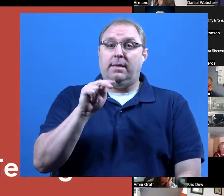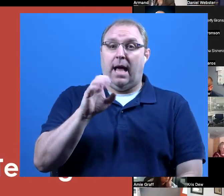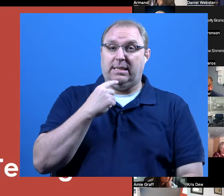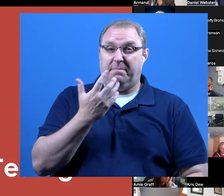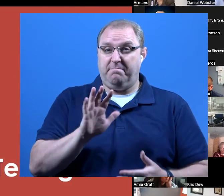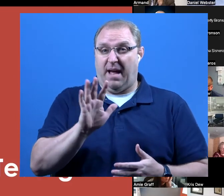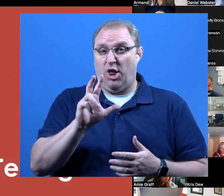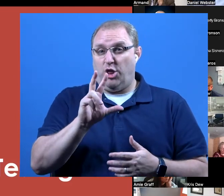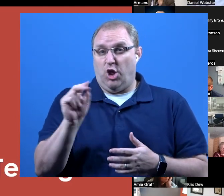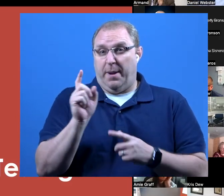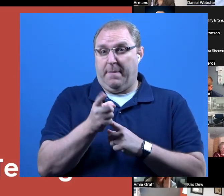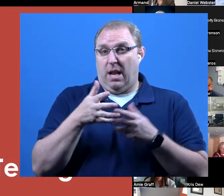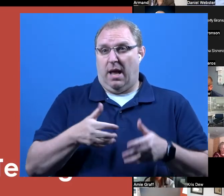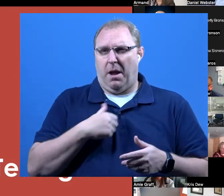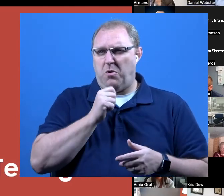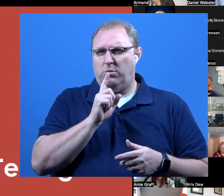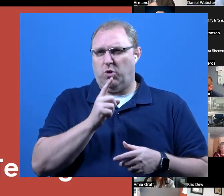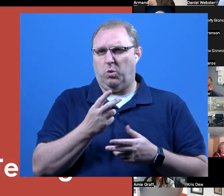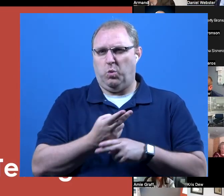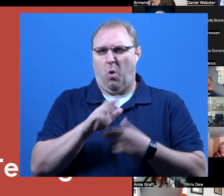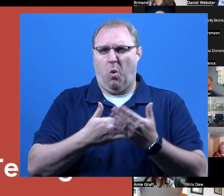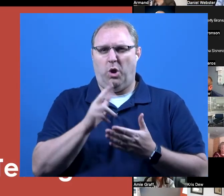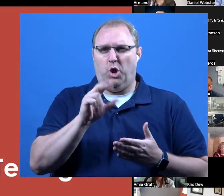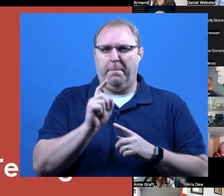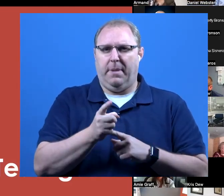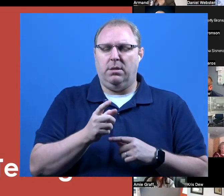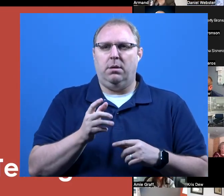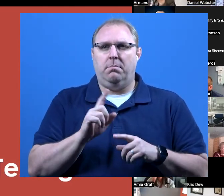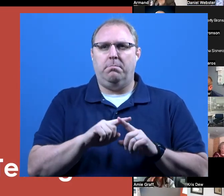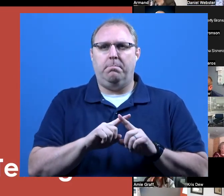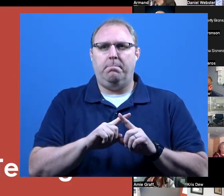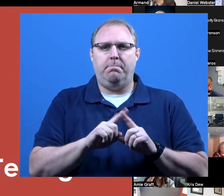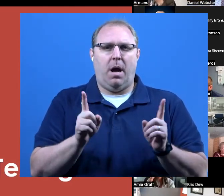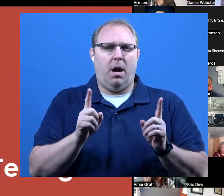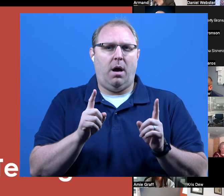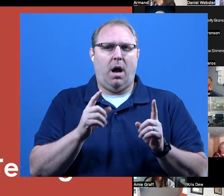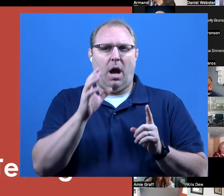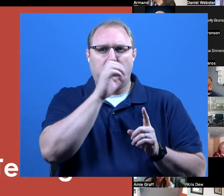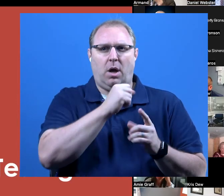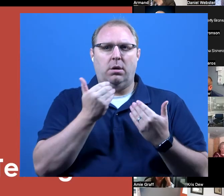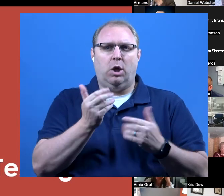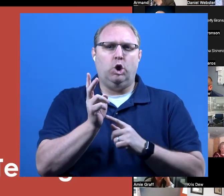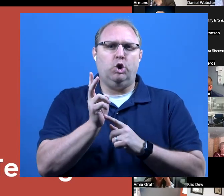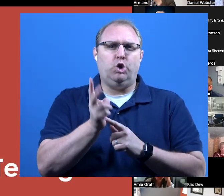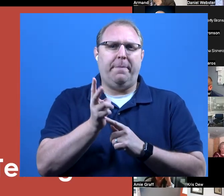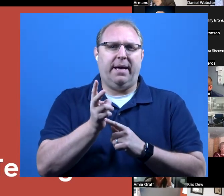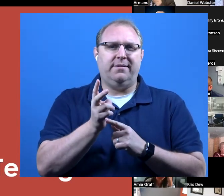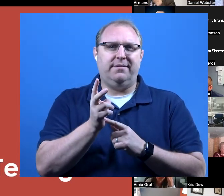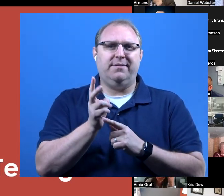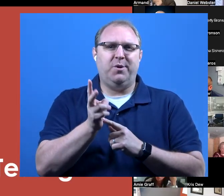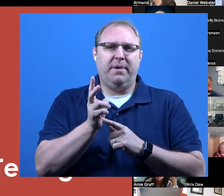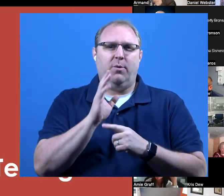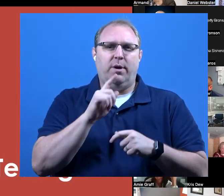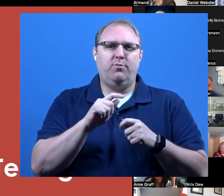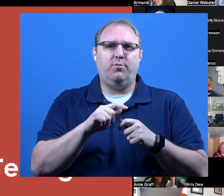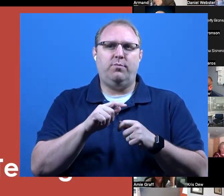FMLA or All right, we'll give you about 30 seconds. Mark will come up. We're going to jump back in for reasonable suspicion, drug testing.